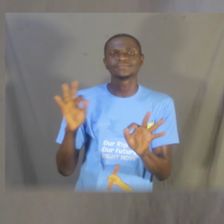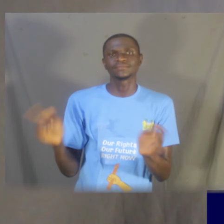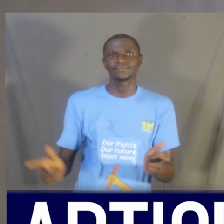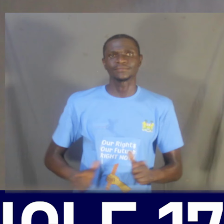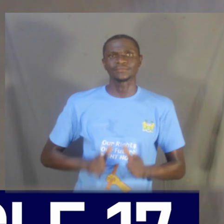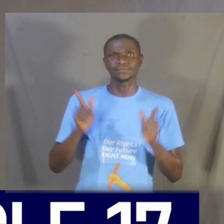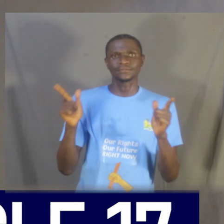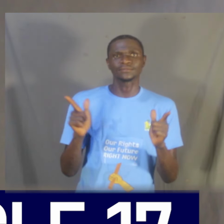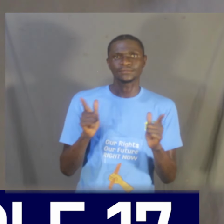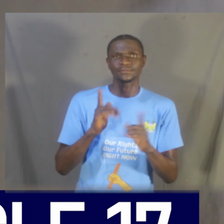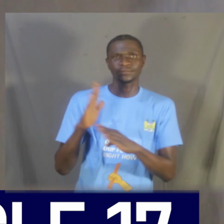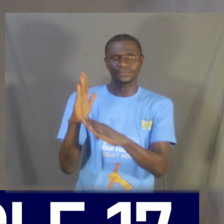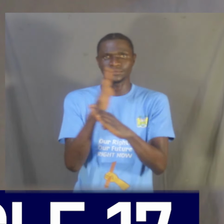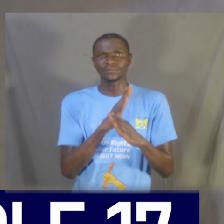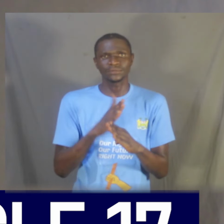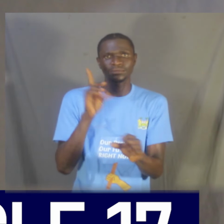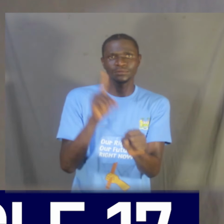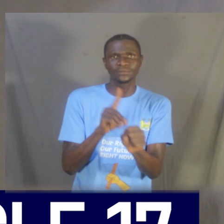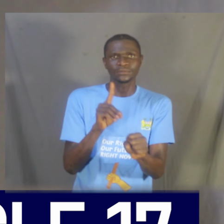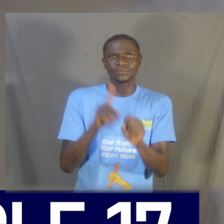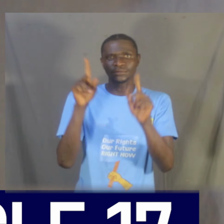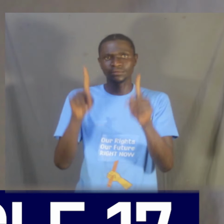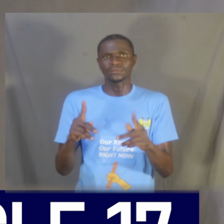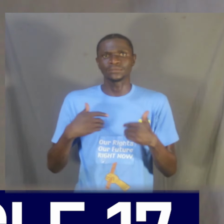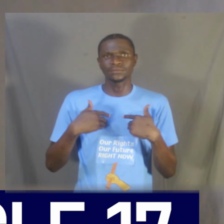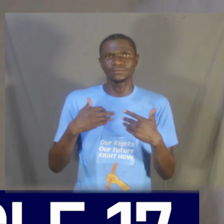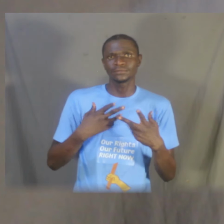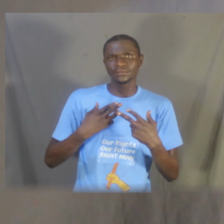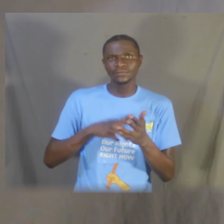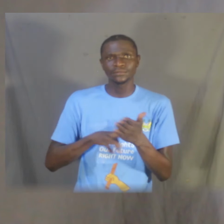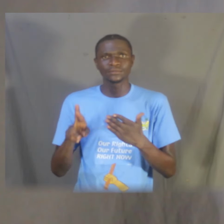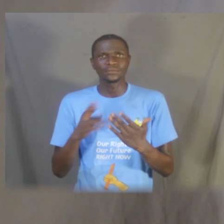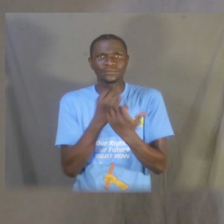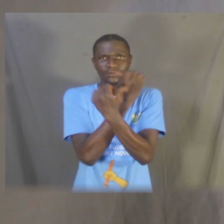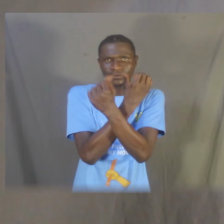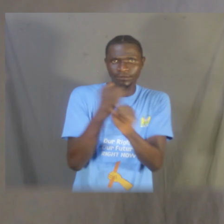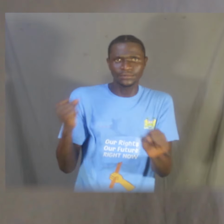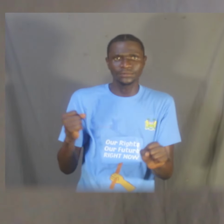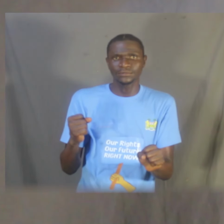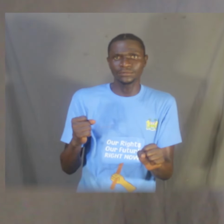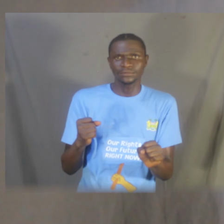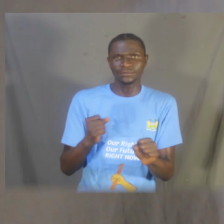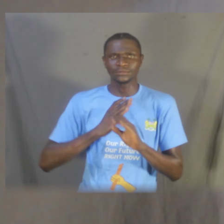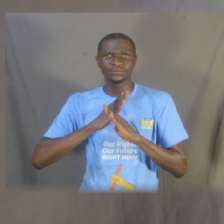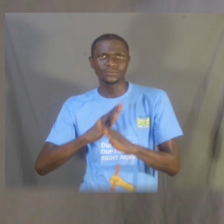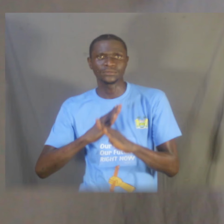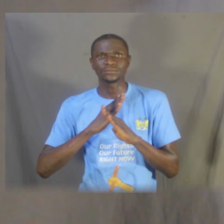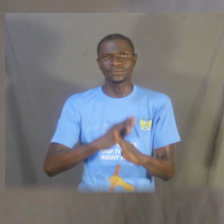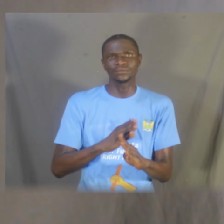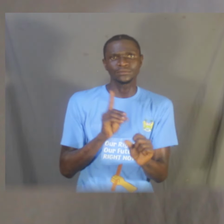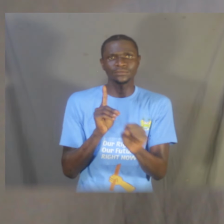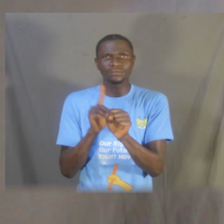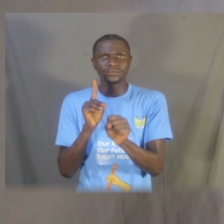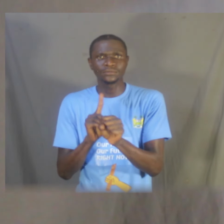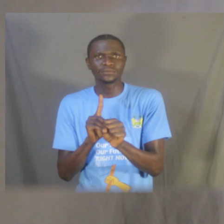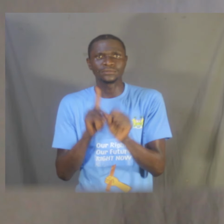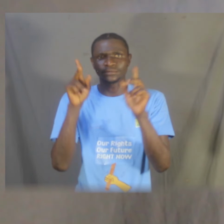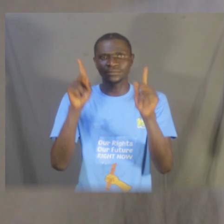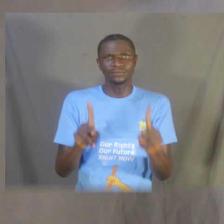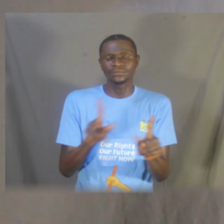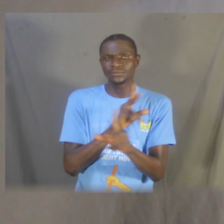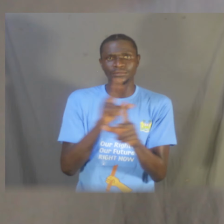aspects. Article 17. Protecting integrity. Affirms the right of persons with disability to respect for their